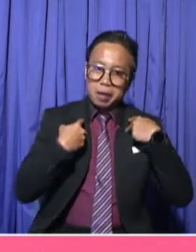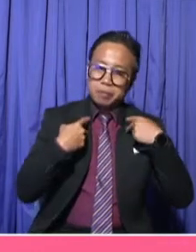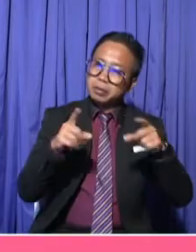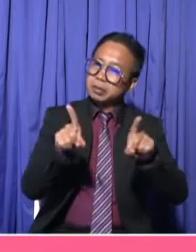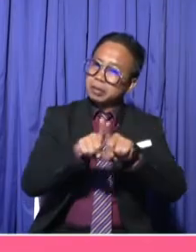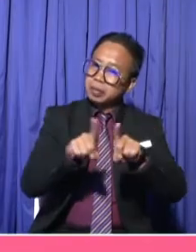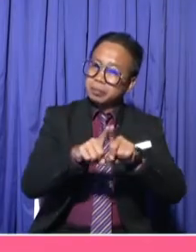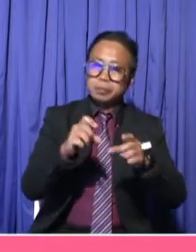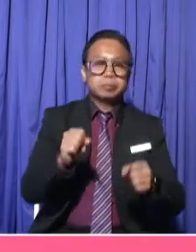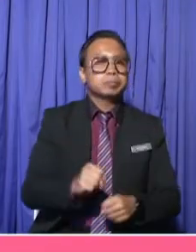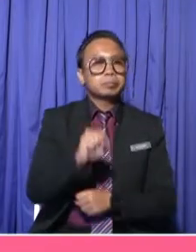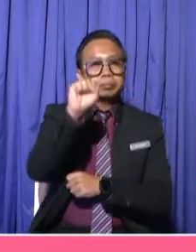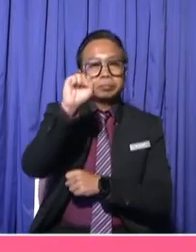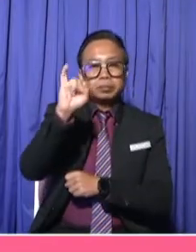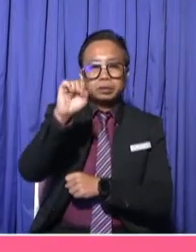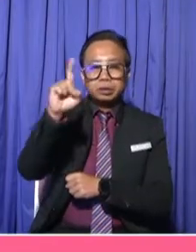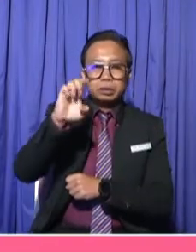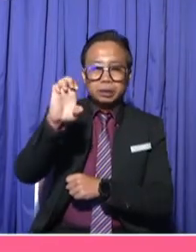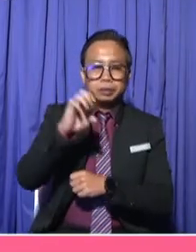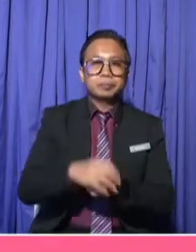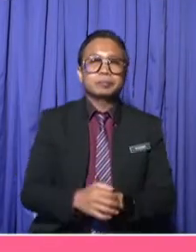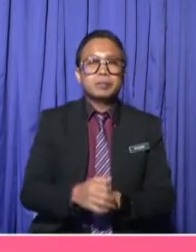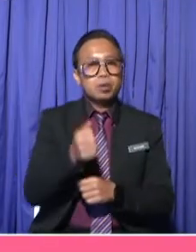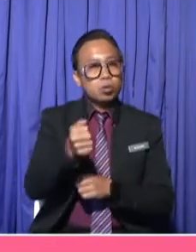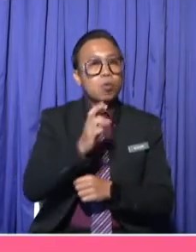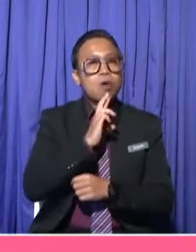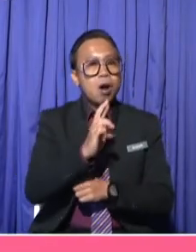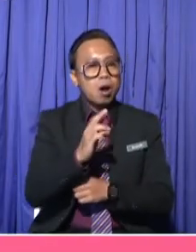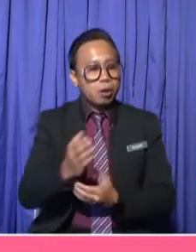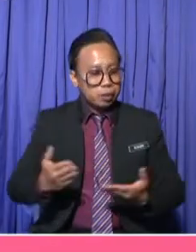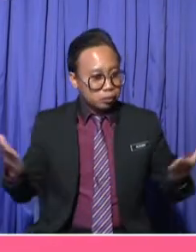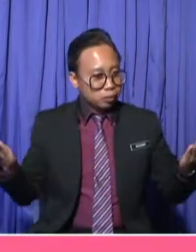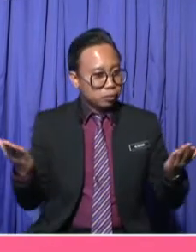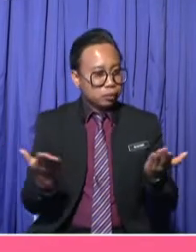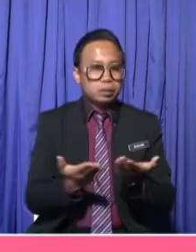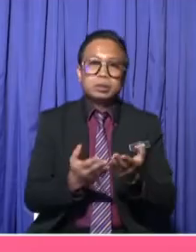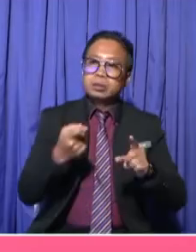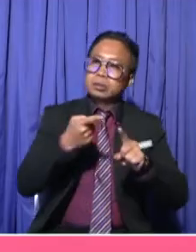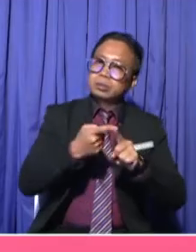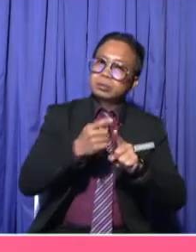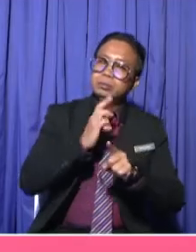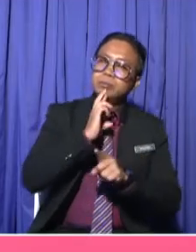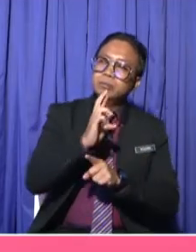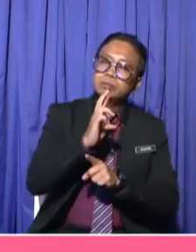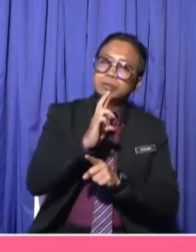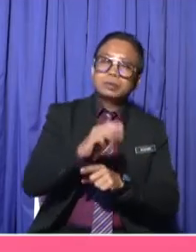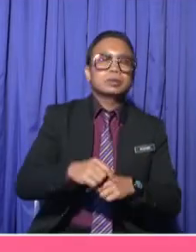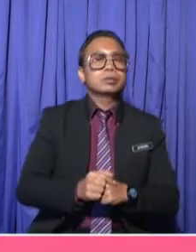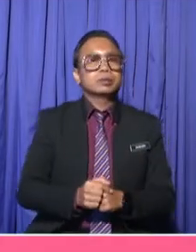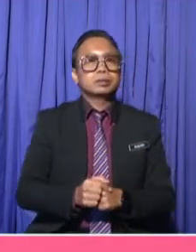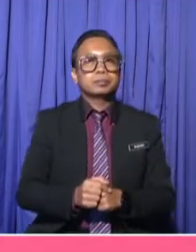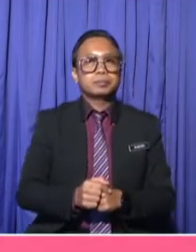same size. Hence, you are introduced to a quarter.